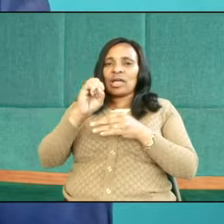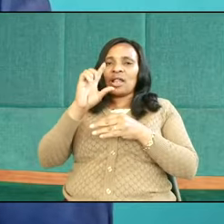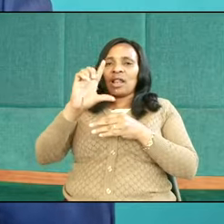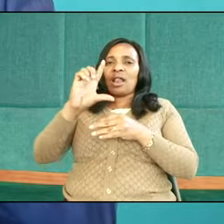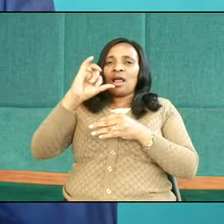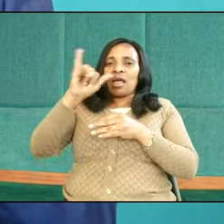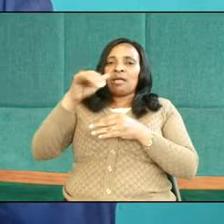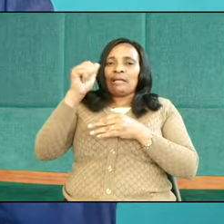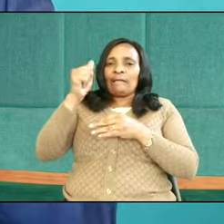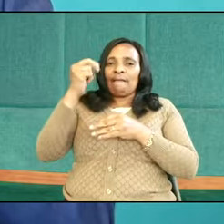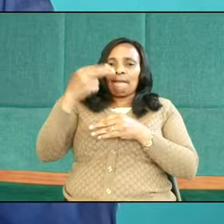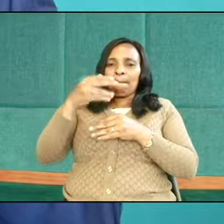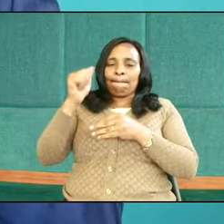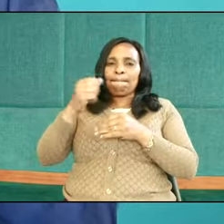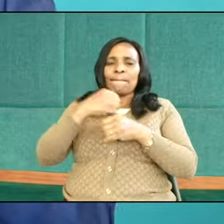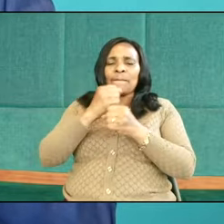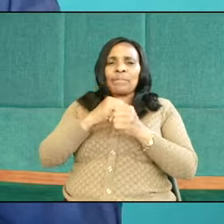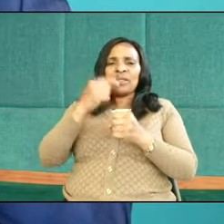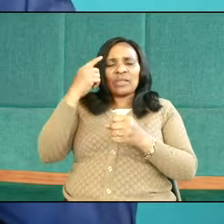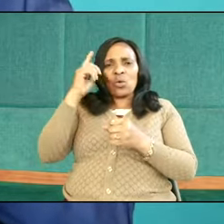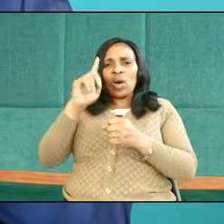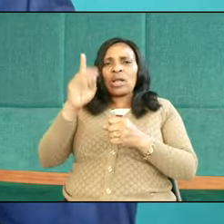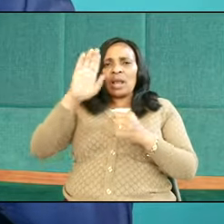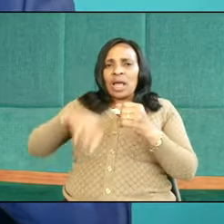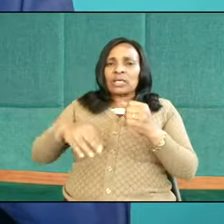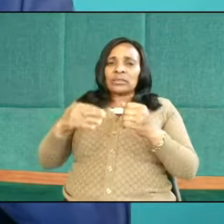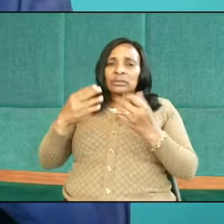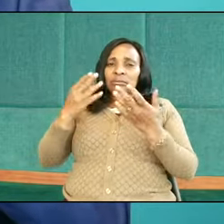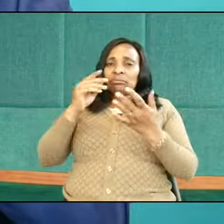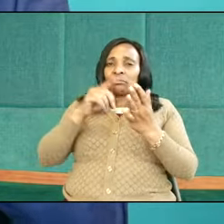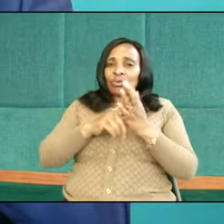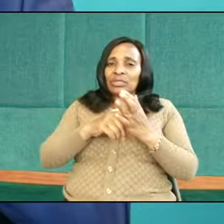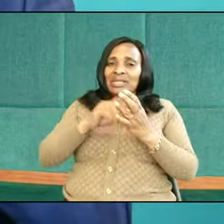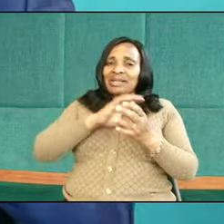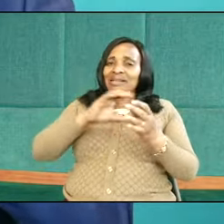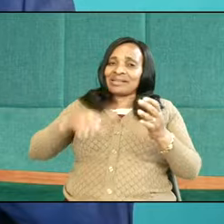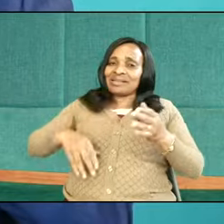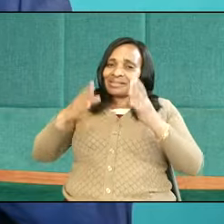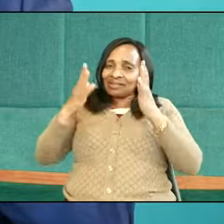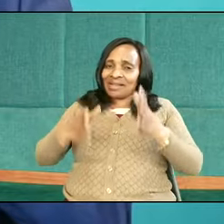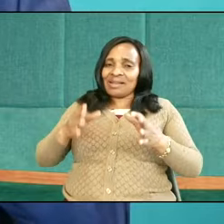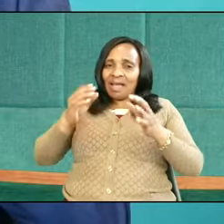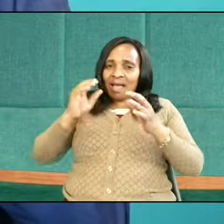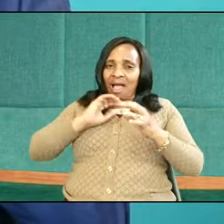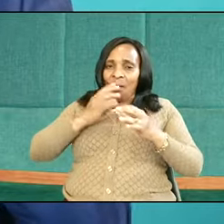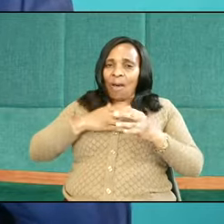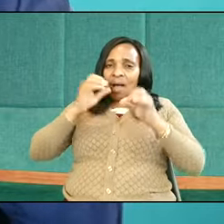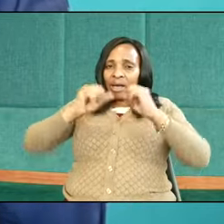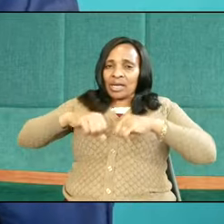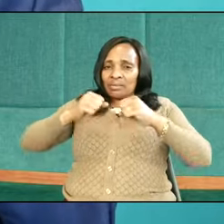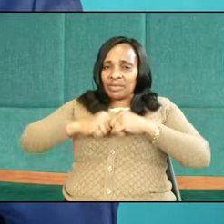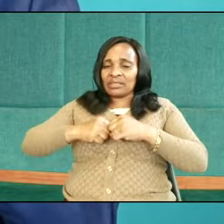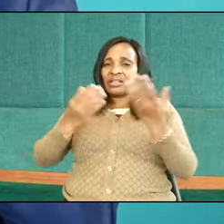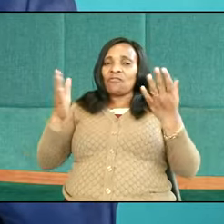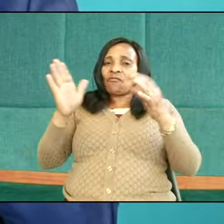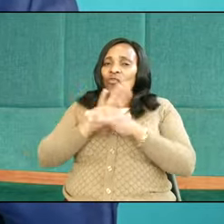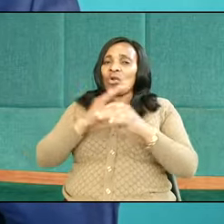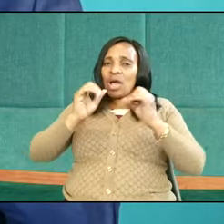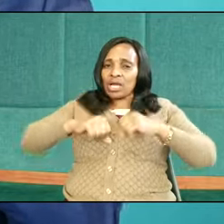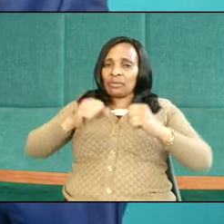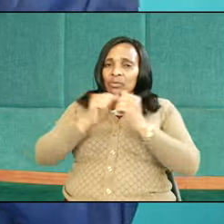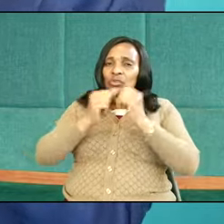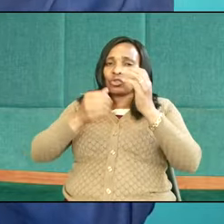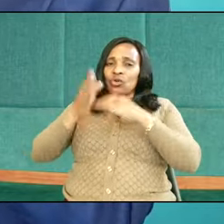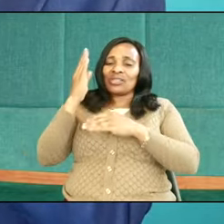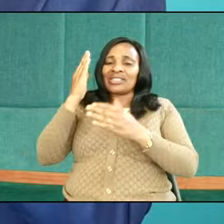last point, that as a Christian, our agreement with God, our contractual agreement with God essentially is this,